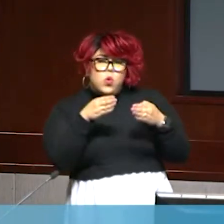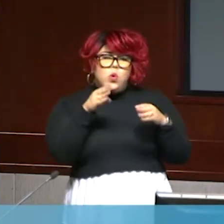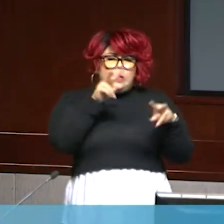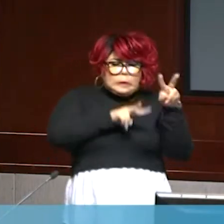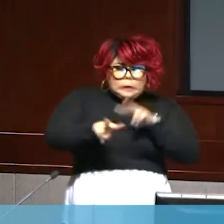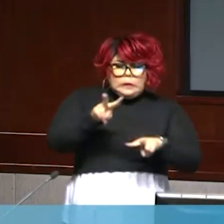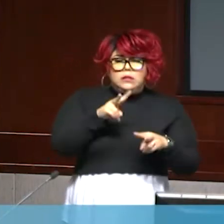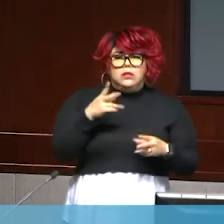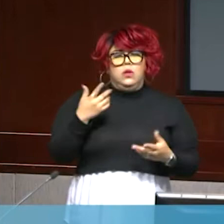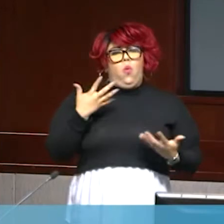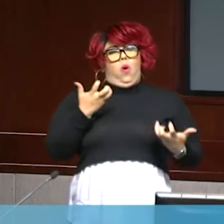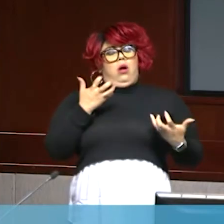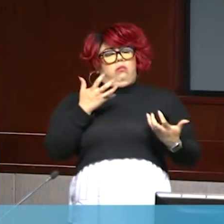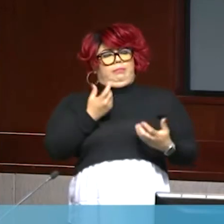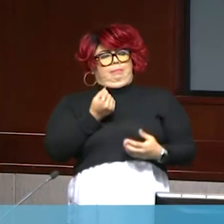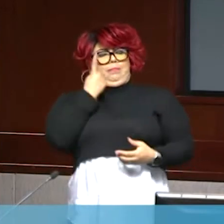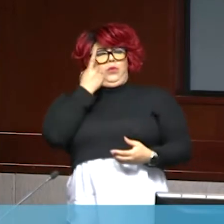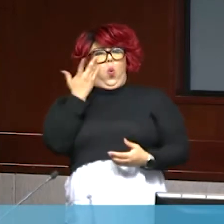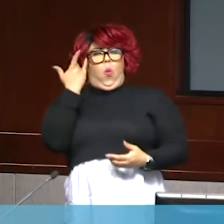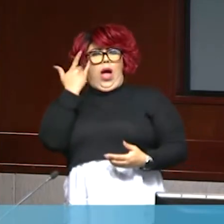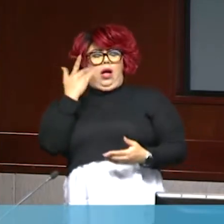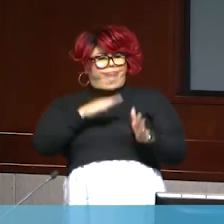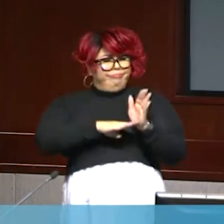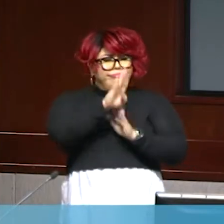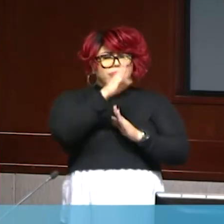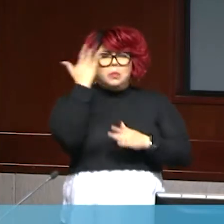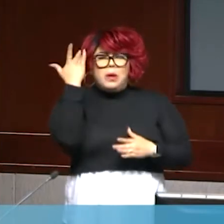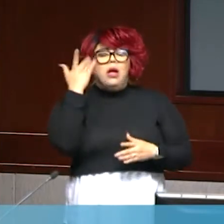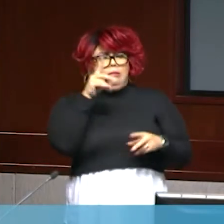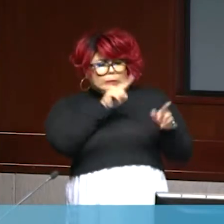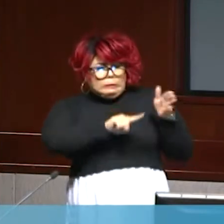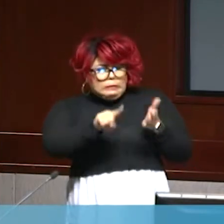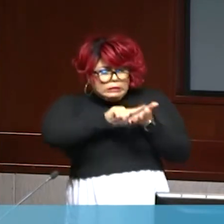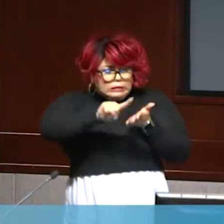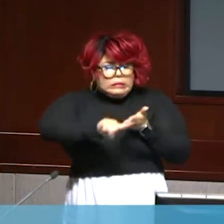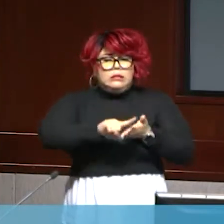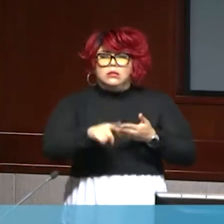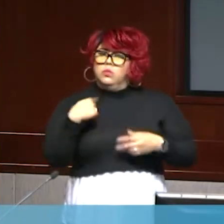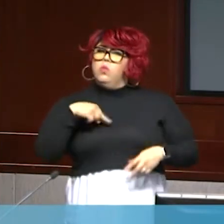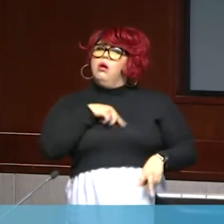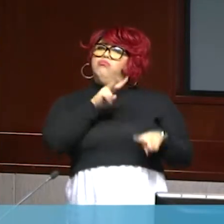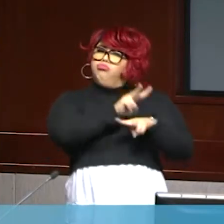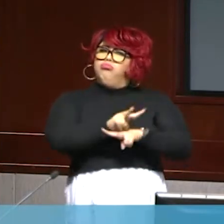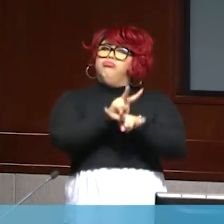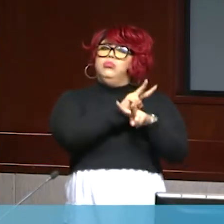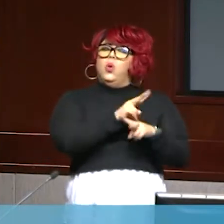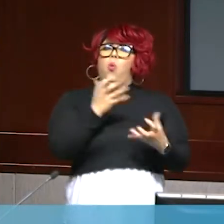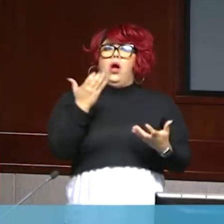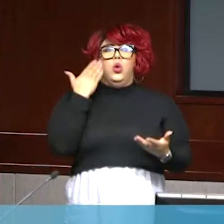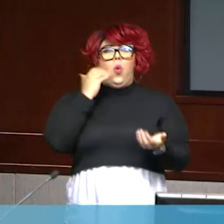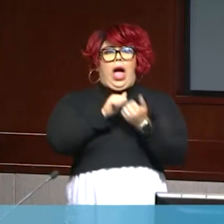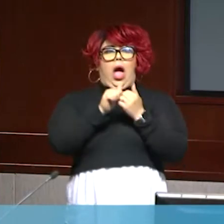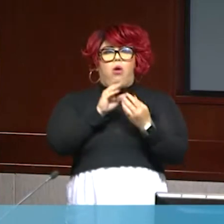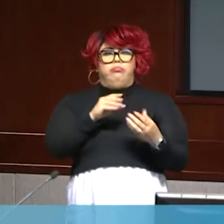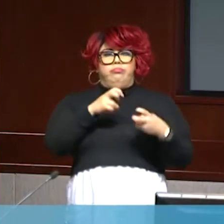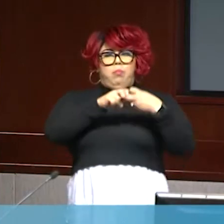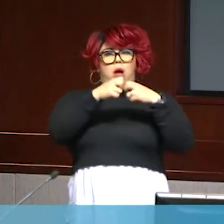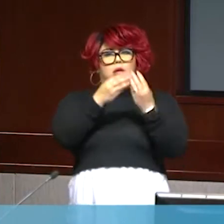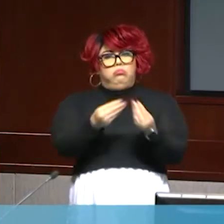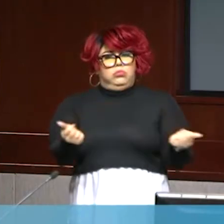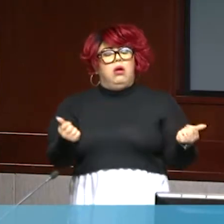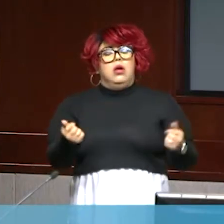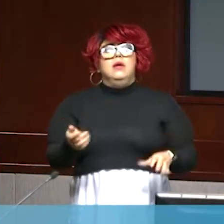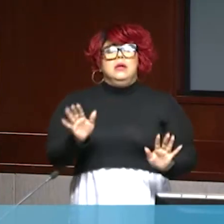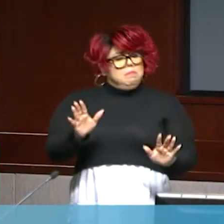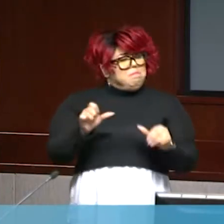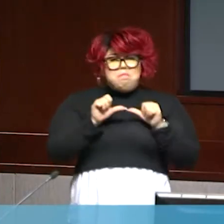understand why these trends are happening and what needs to be done to address them. We continue to